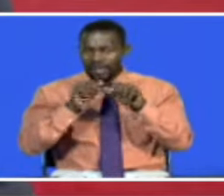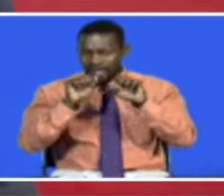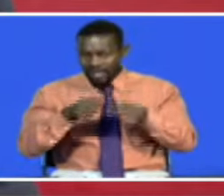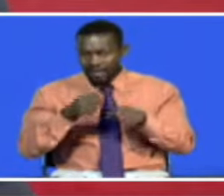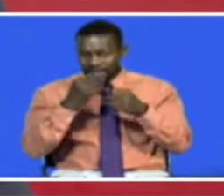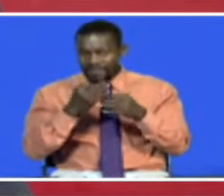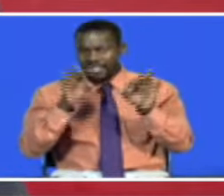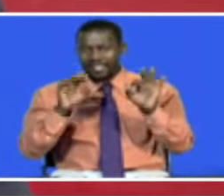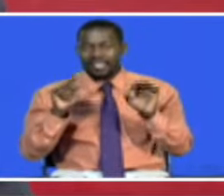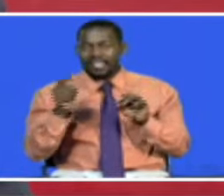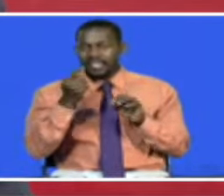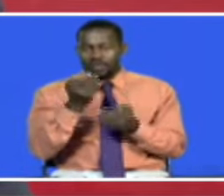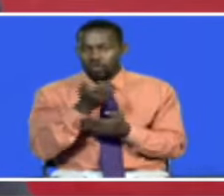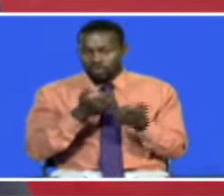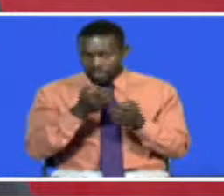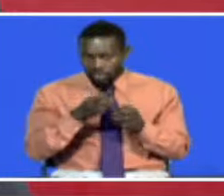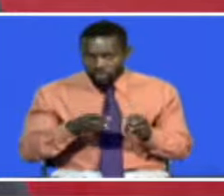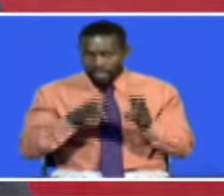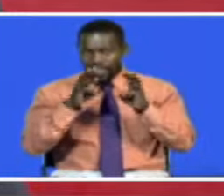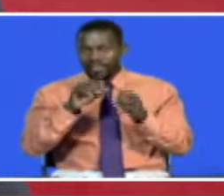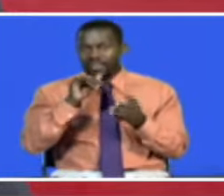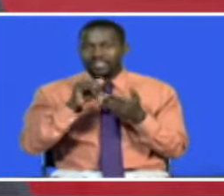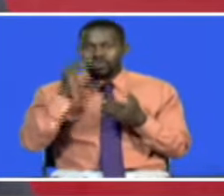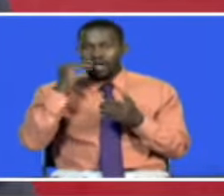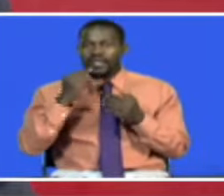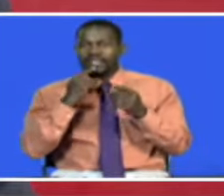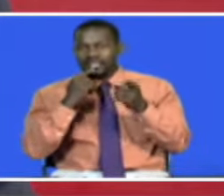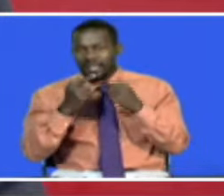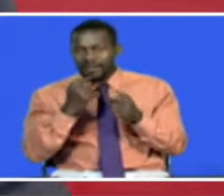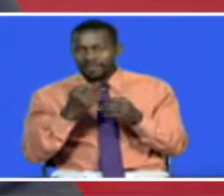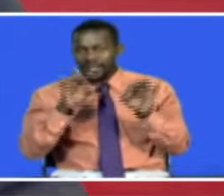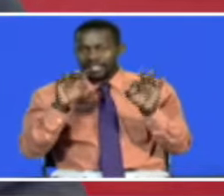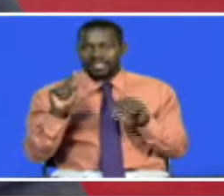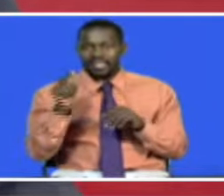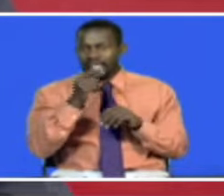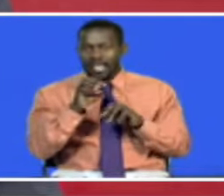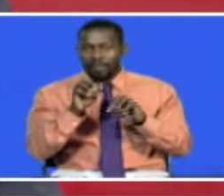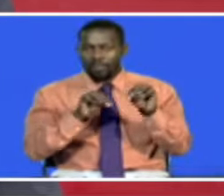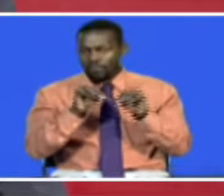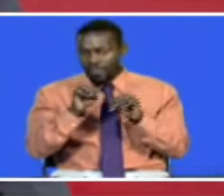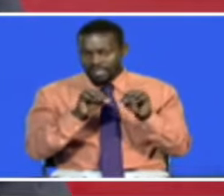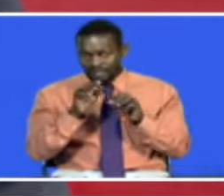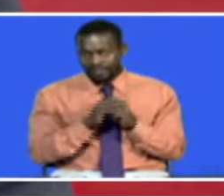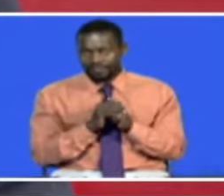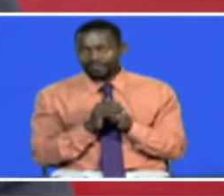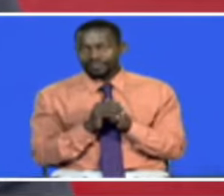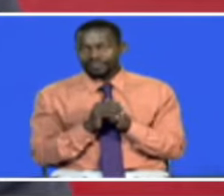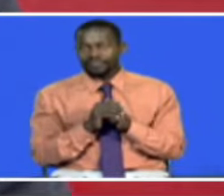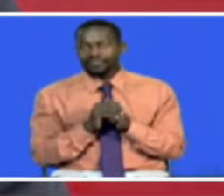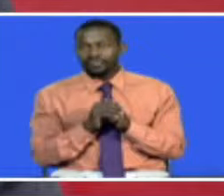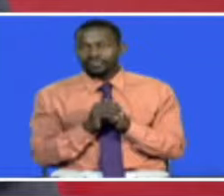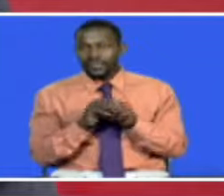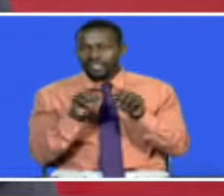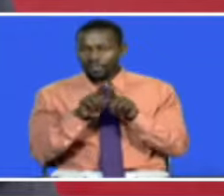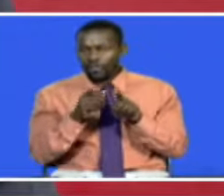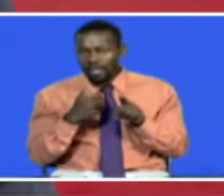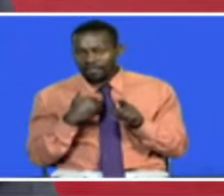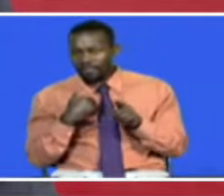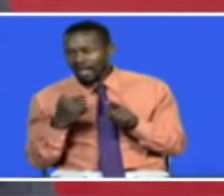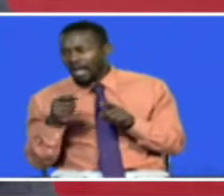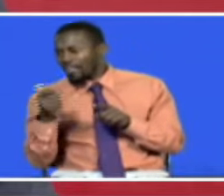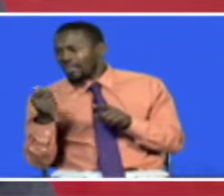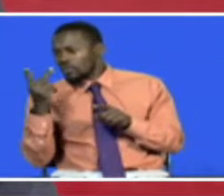let's say economically, and that's why they were called Free Kenya Movement. And actually, you cannot ignore just Bob Njagi, but we also have the Longton brothers,